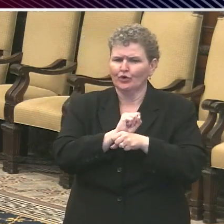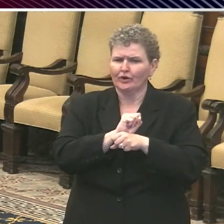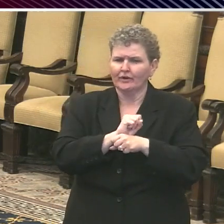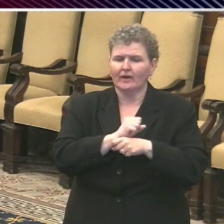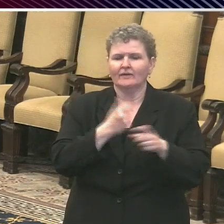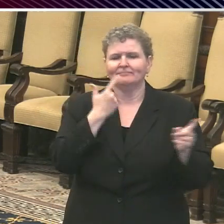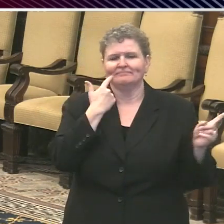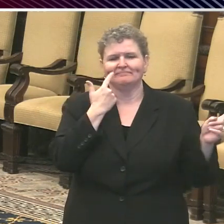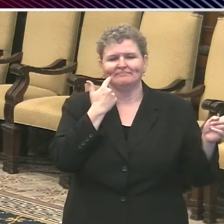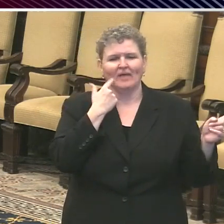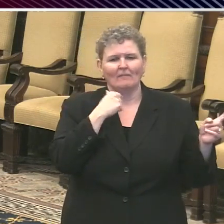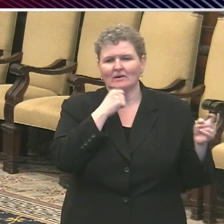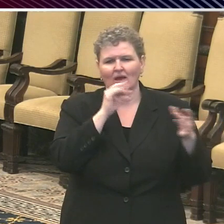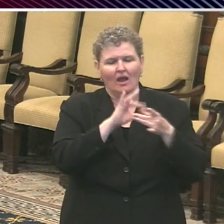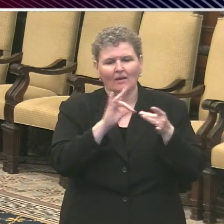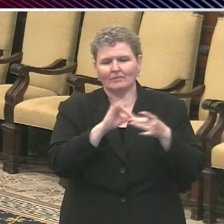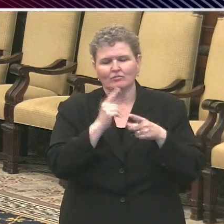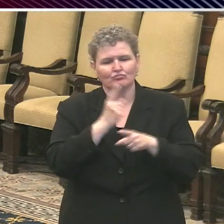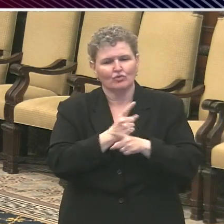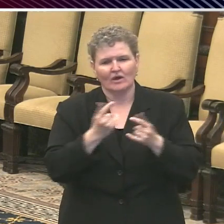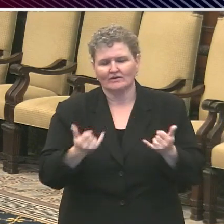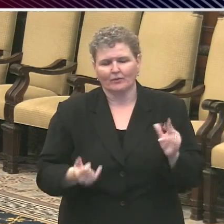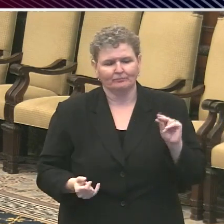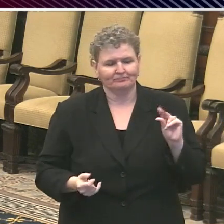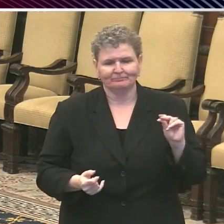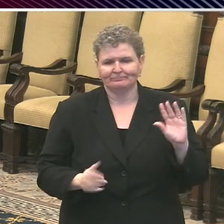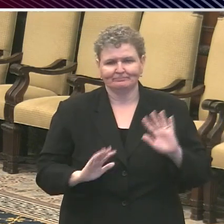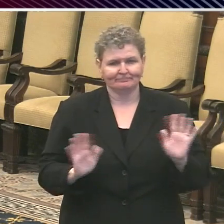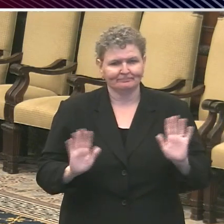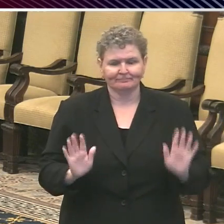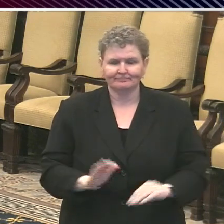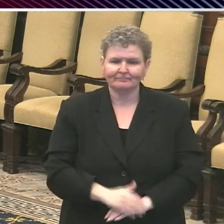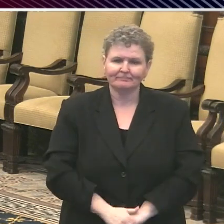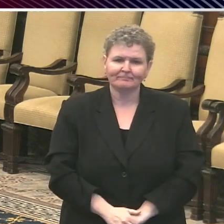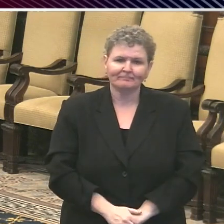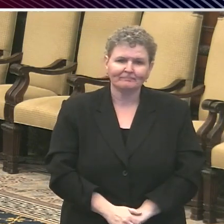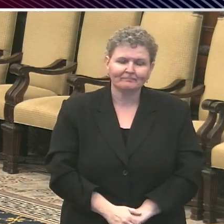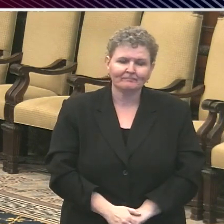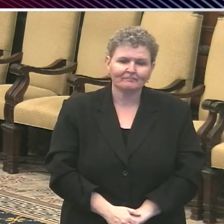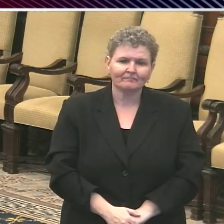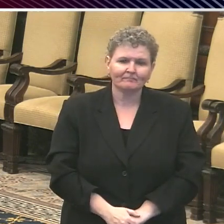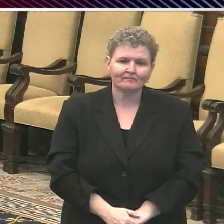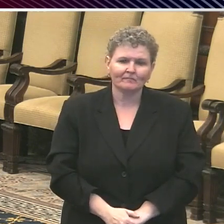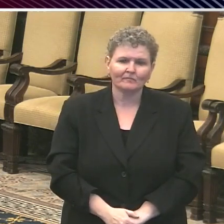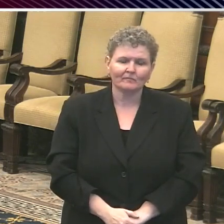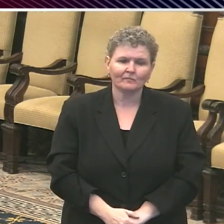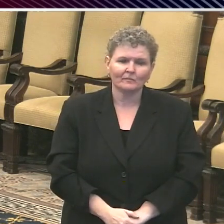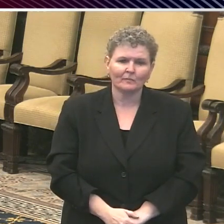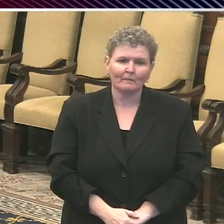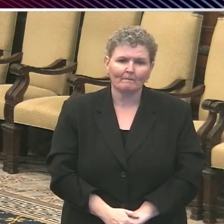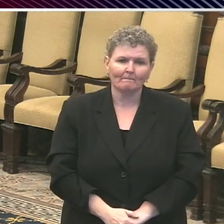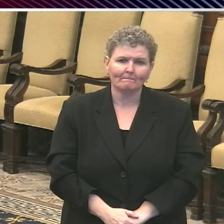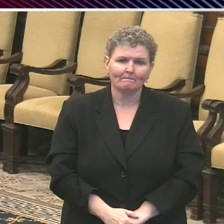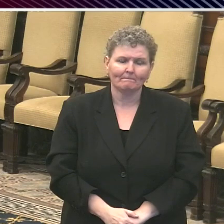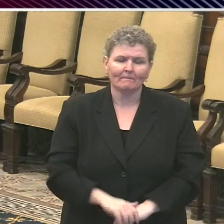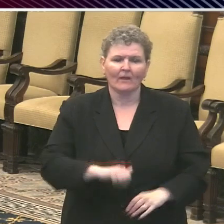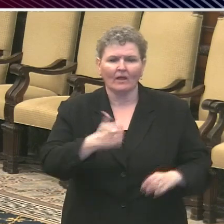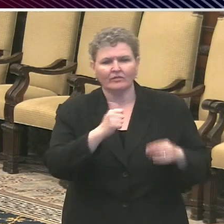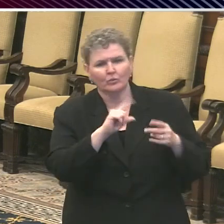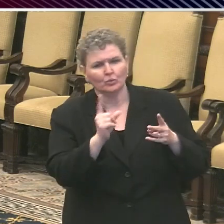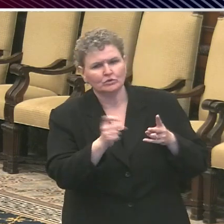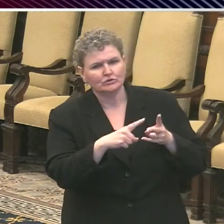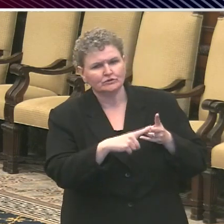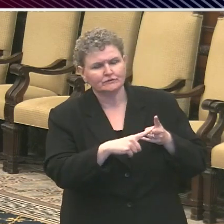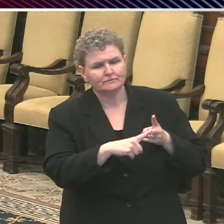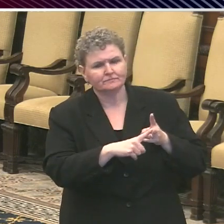not going to comment at this point. Happy to have an offline conversation. Okay. All right. No problem. I'll do that by email. And then one more quick thing.